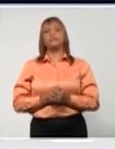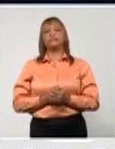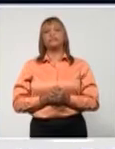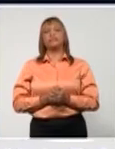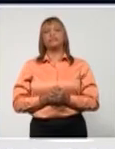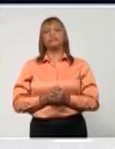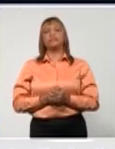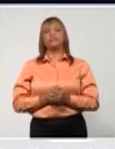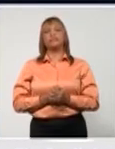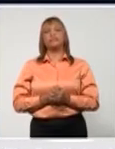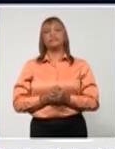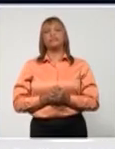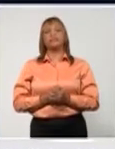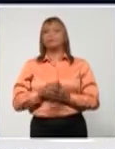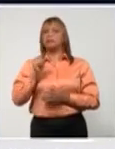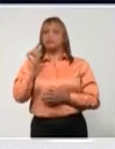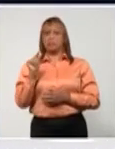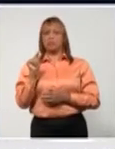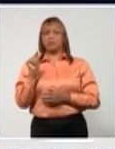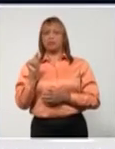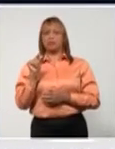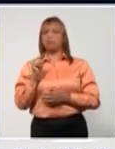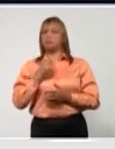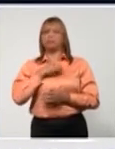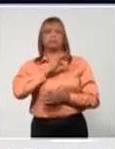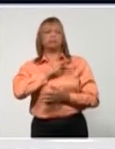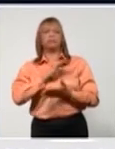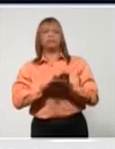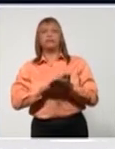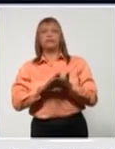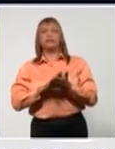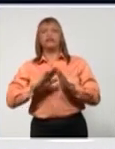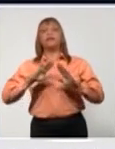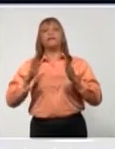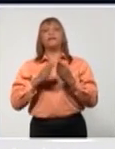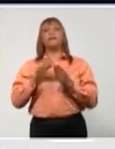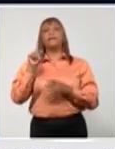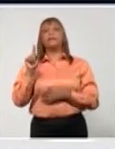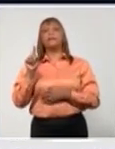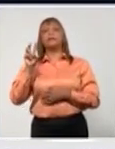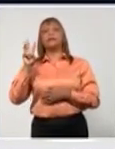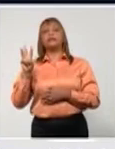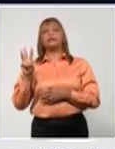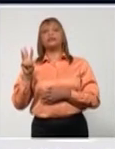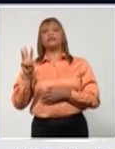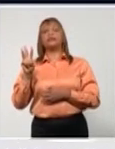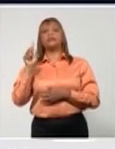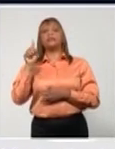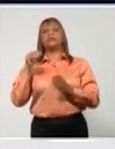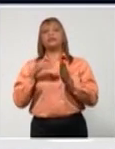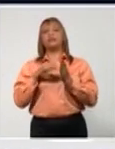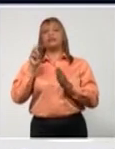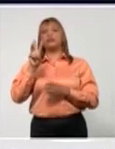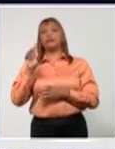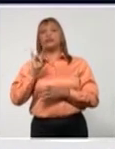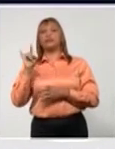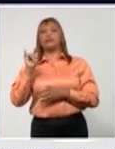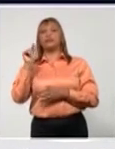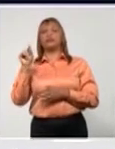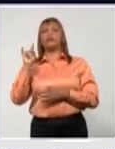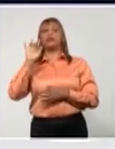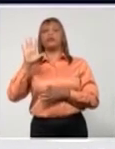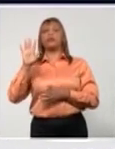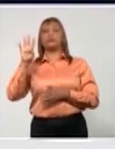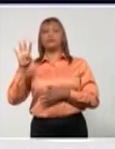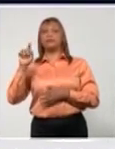how this process works, they might be asking, shouldn't the case in Granma be reflected in its confirmed case rate? No, the